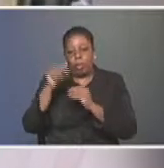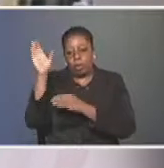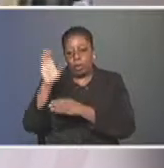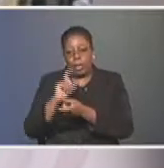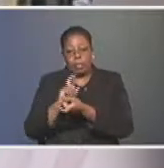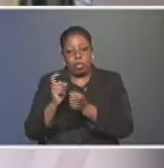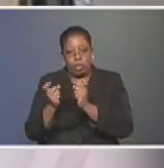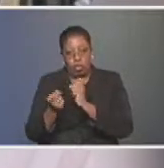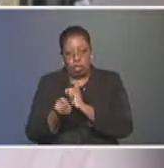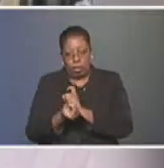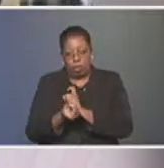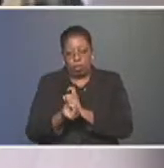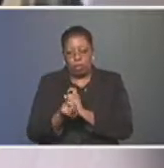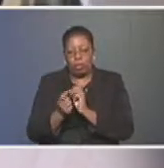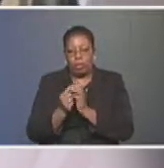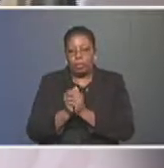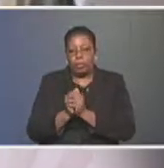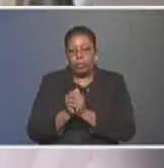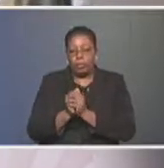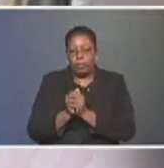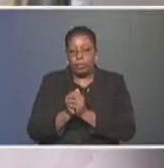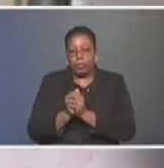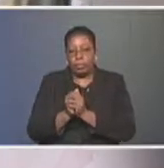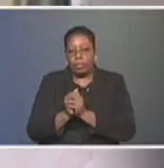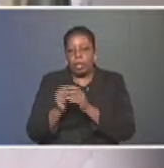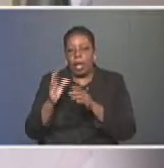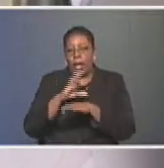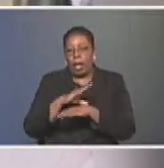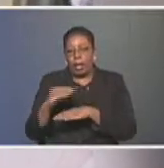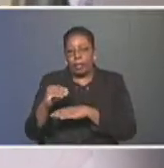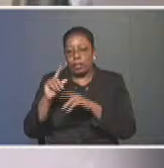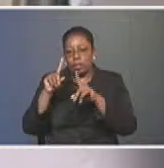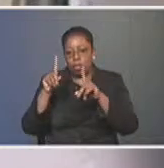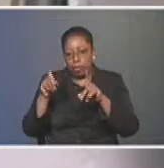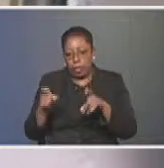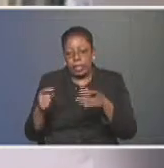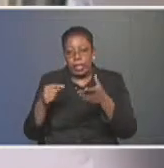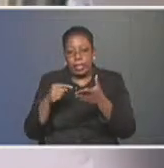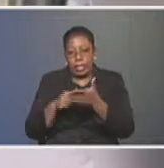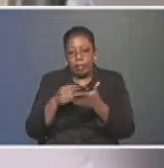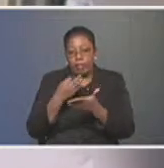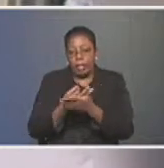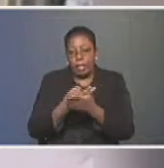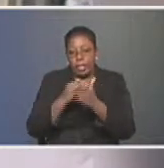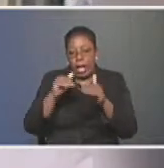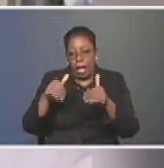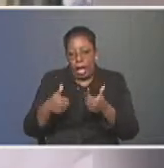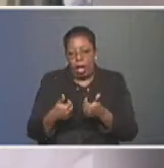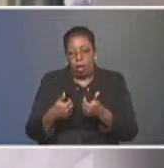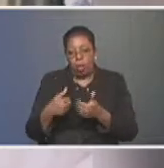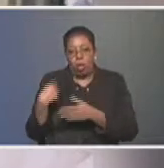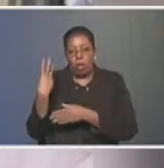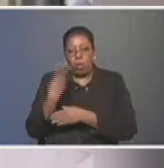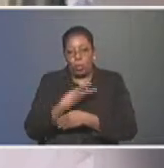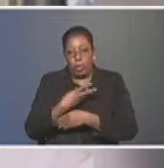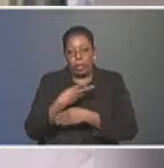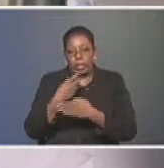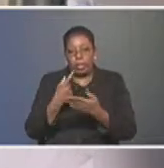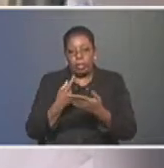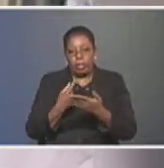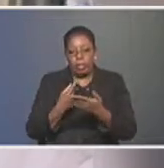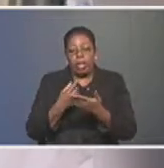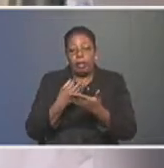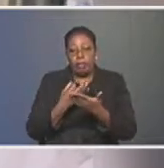change, and also on the question of how debt financing and how we're going to finance mitigation